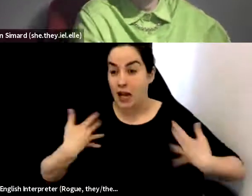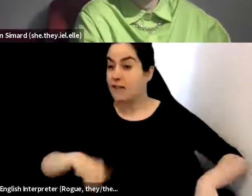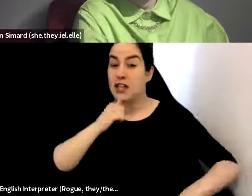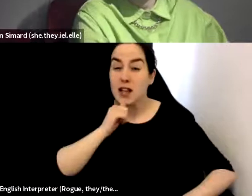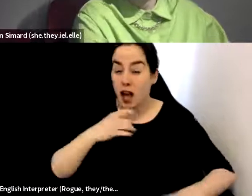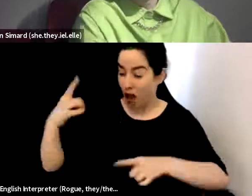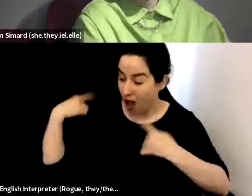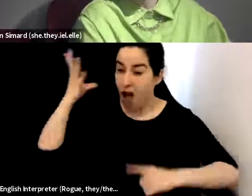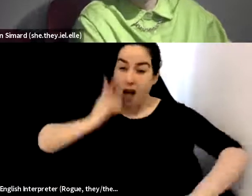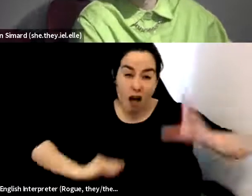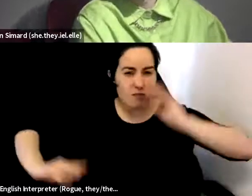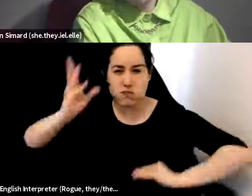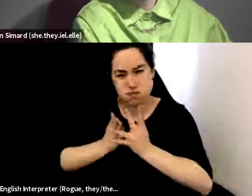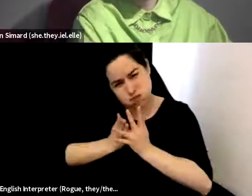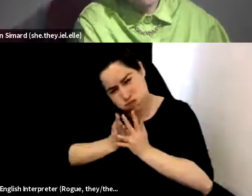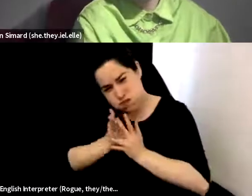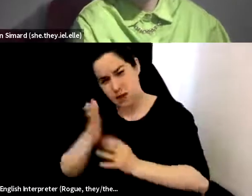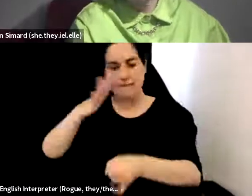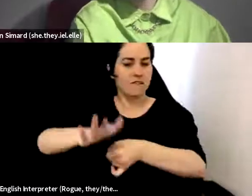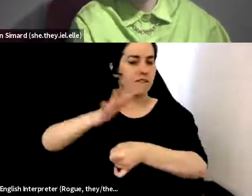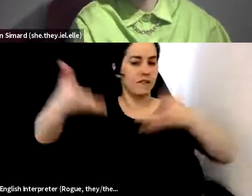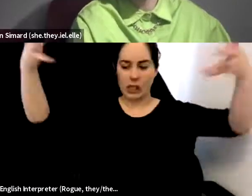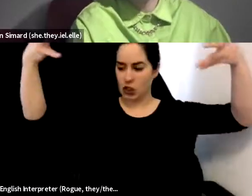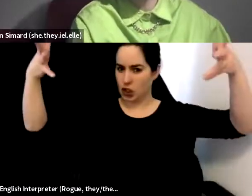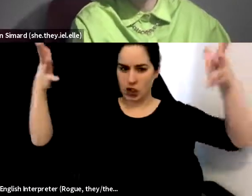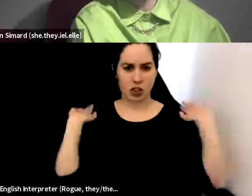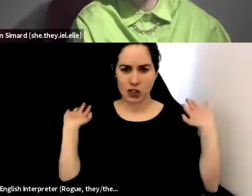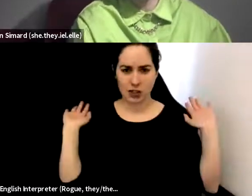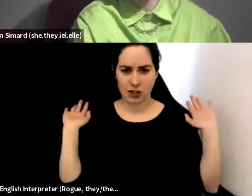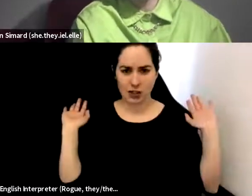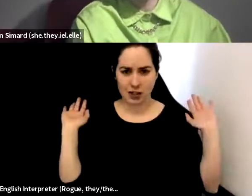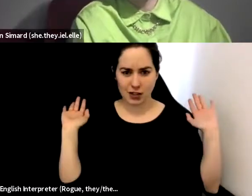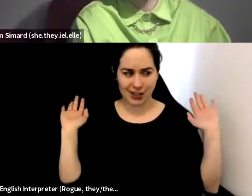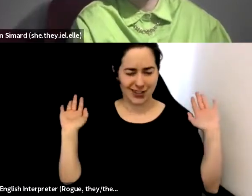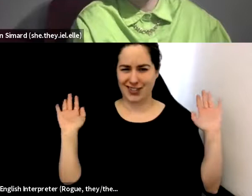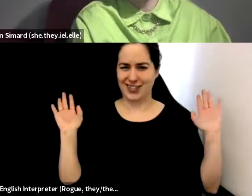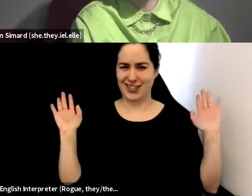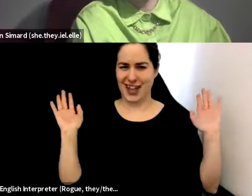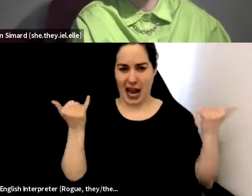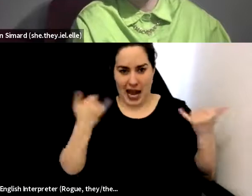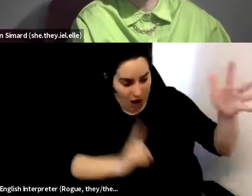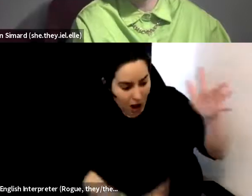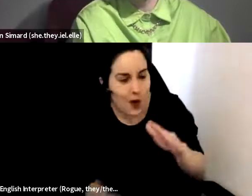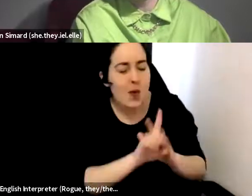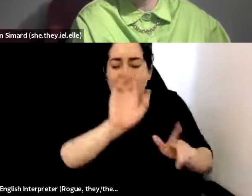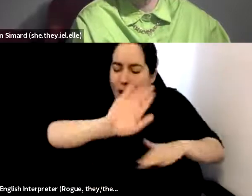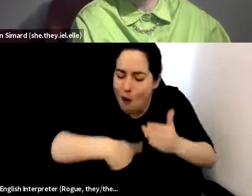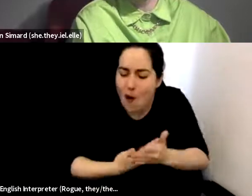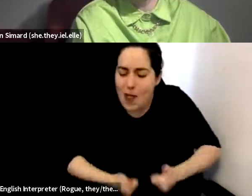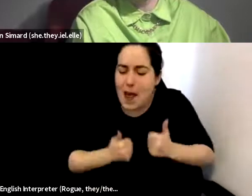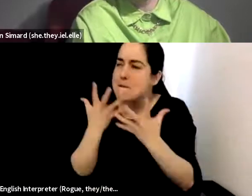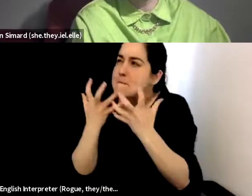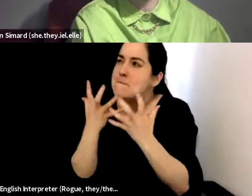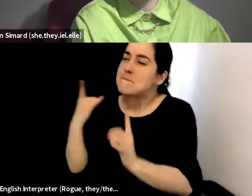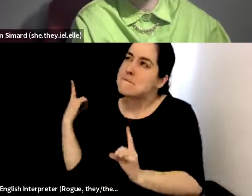I have been through enough. And, you know, I wanted to do this my whole life, and to